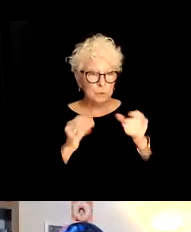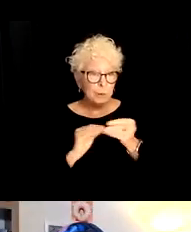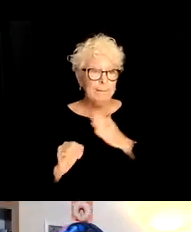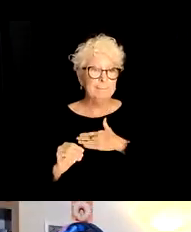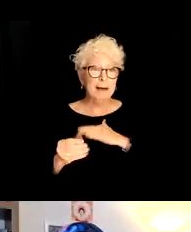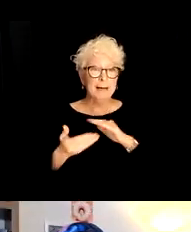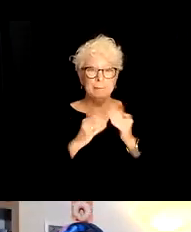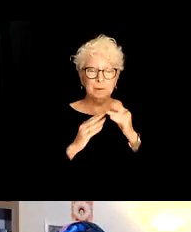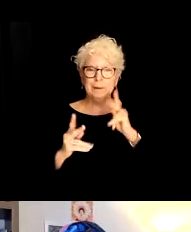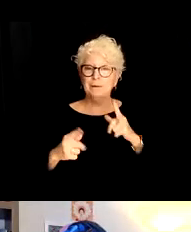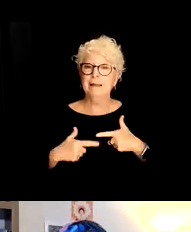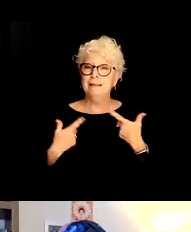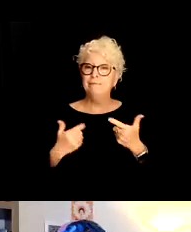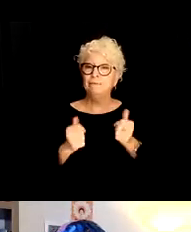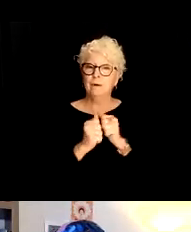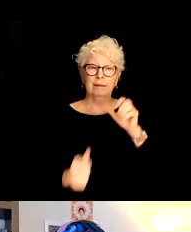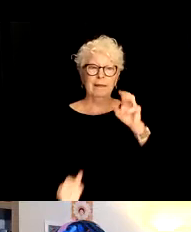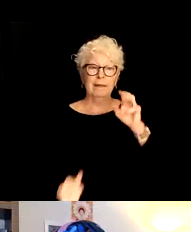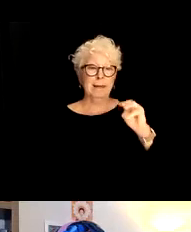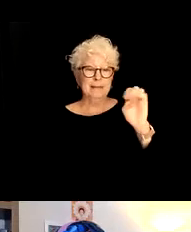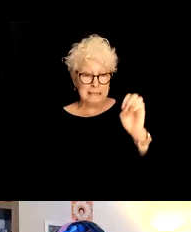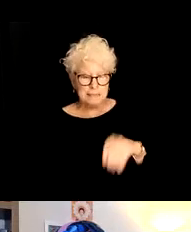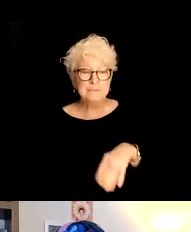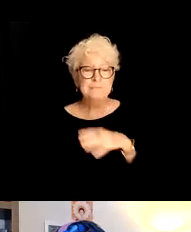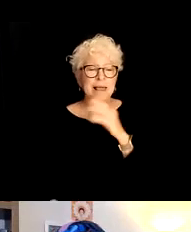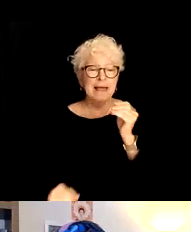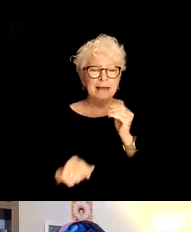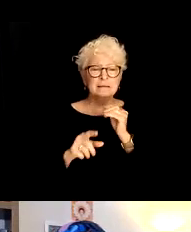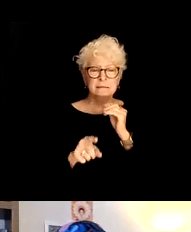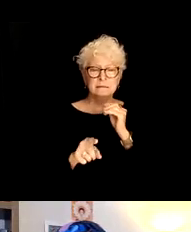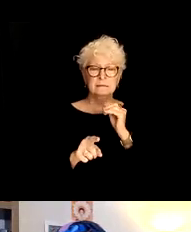ME or myalgic encephalomyelitis.